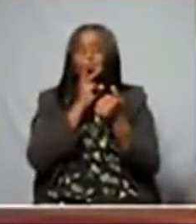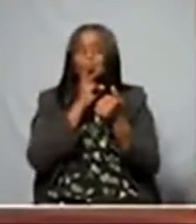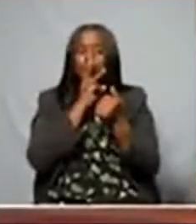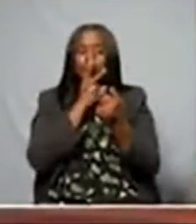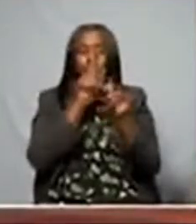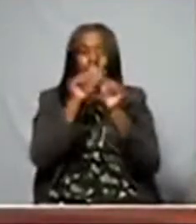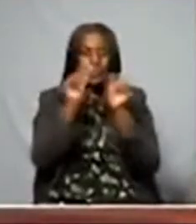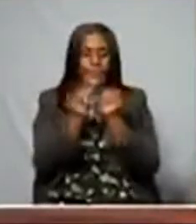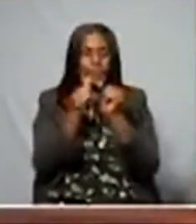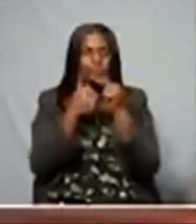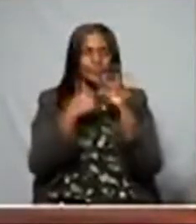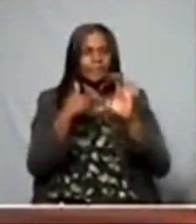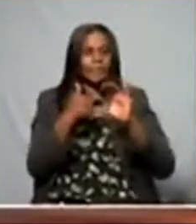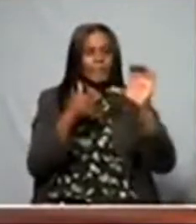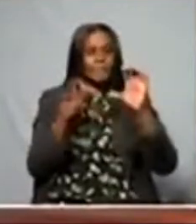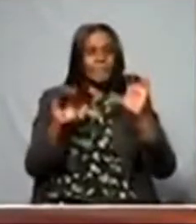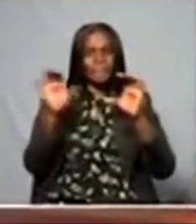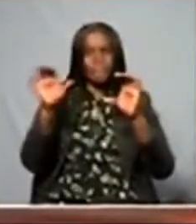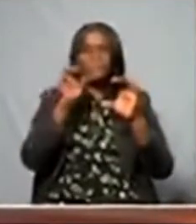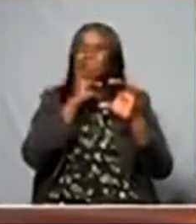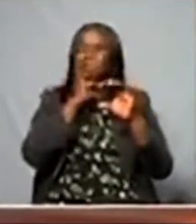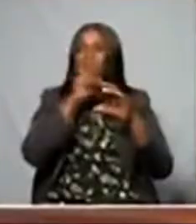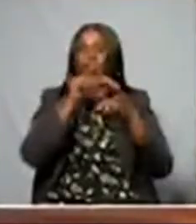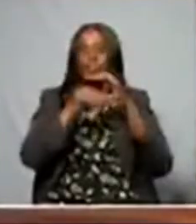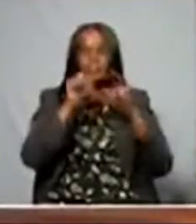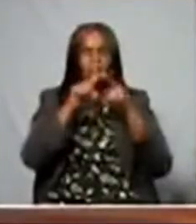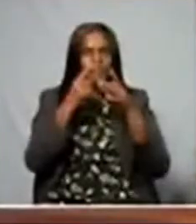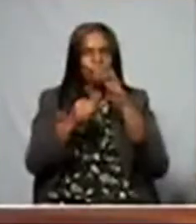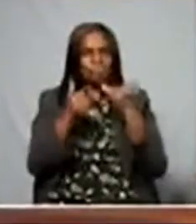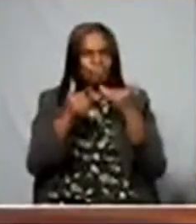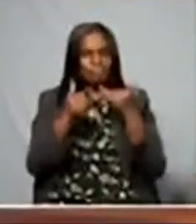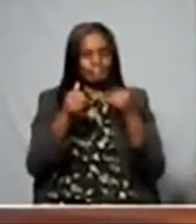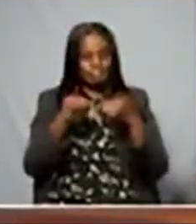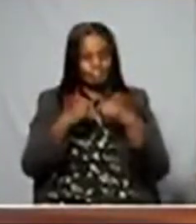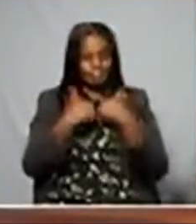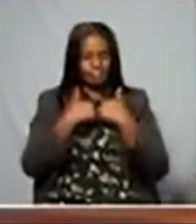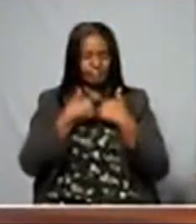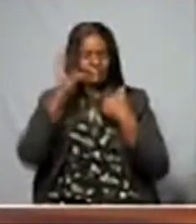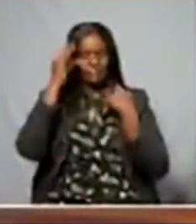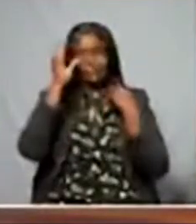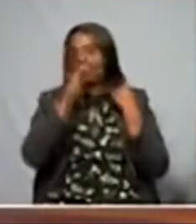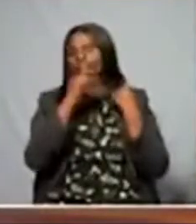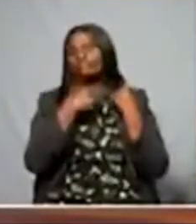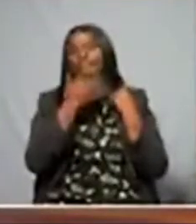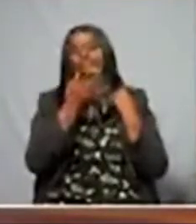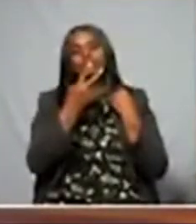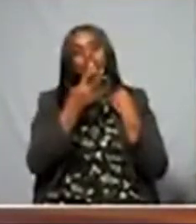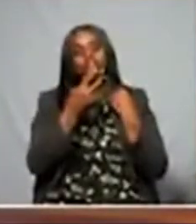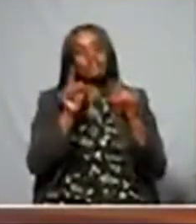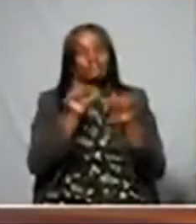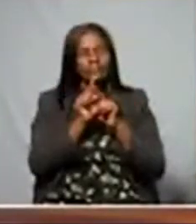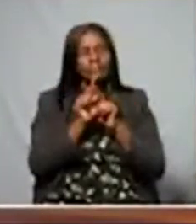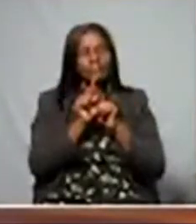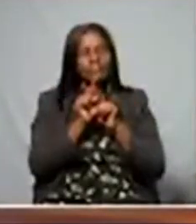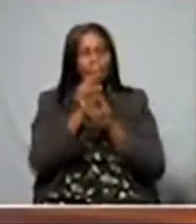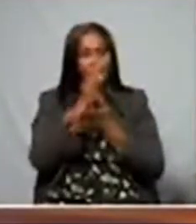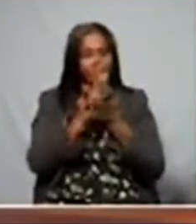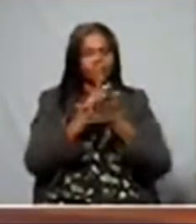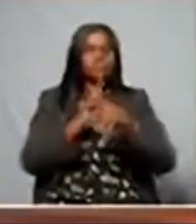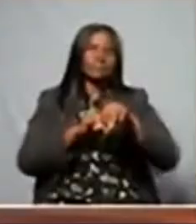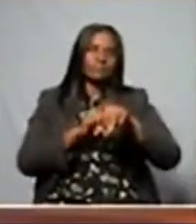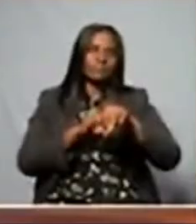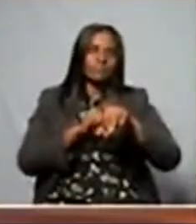area has been allocated a borehole. However, we have noted that